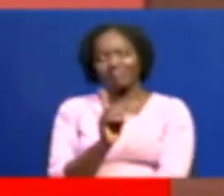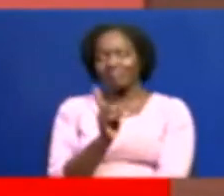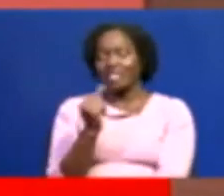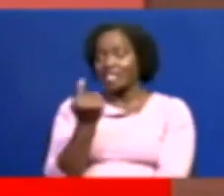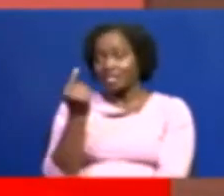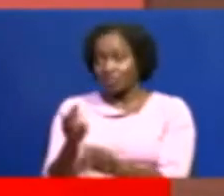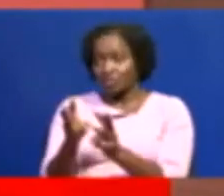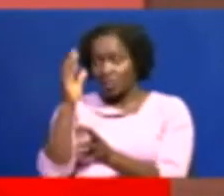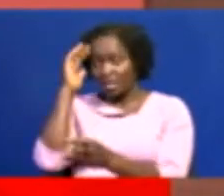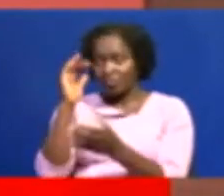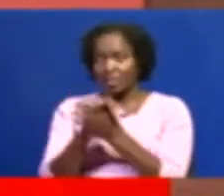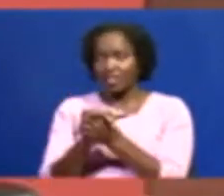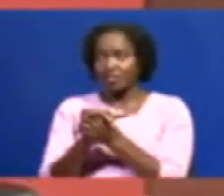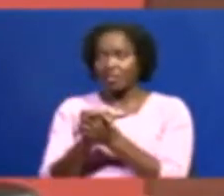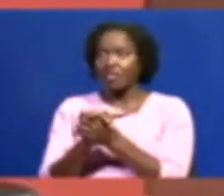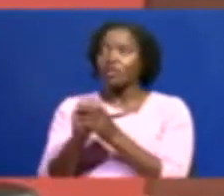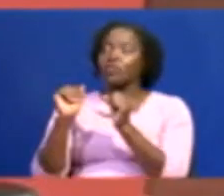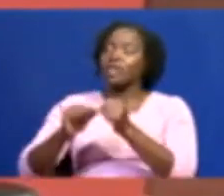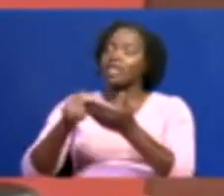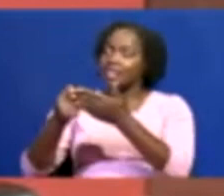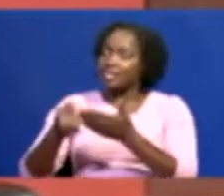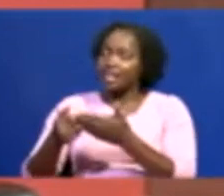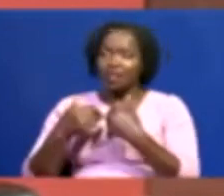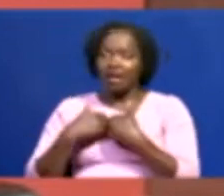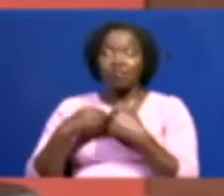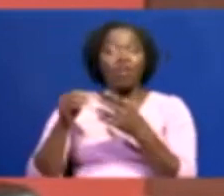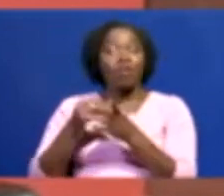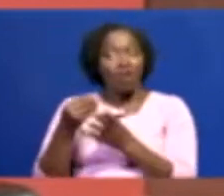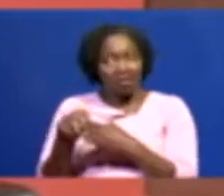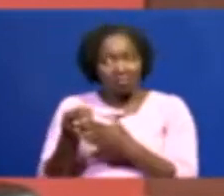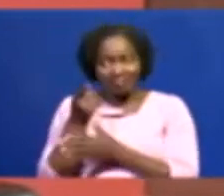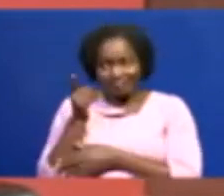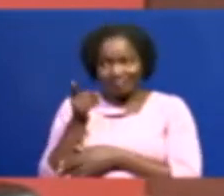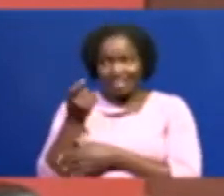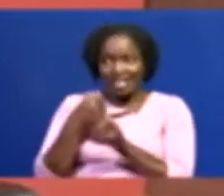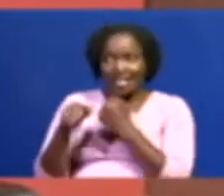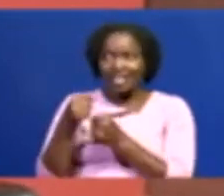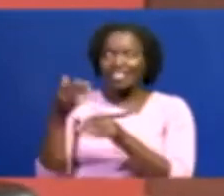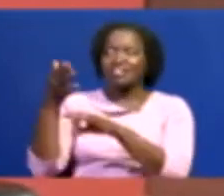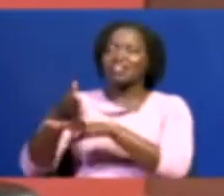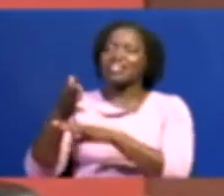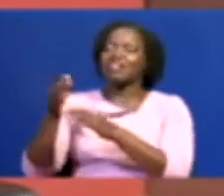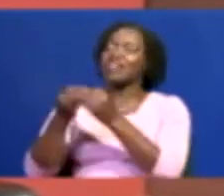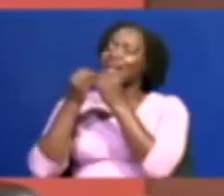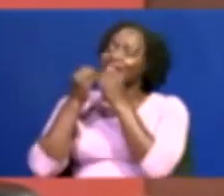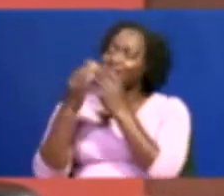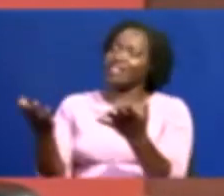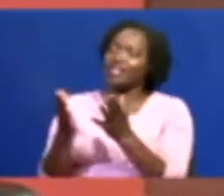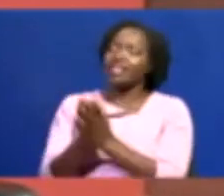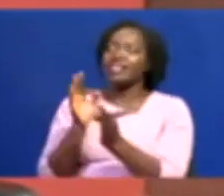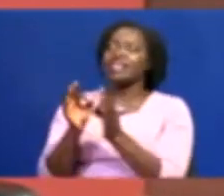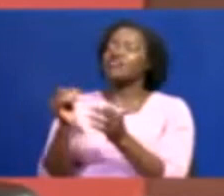only way I believe we can actually have a dialogue. Otherwise, this is an exercise in futility if we are